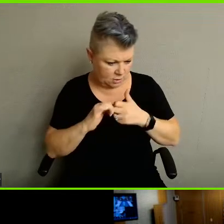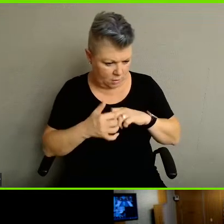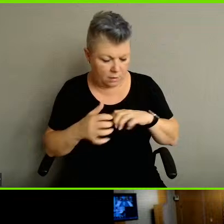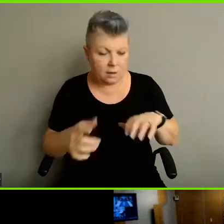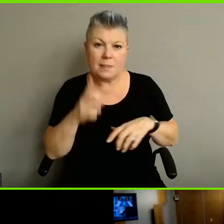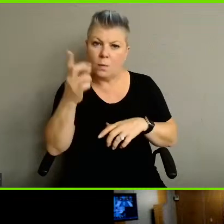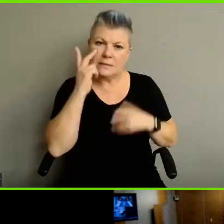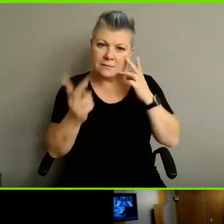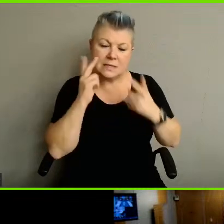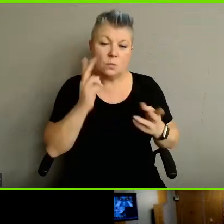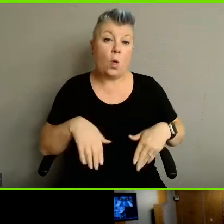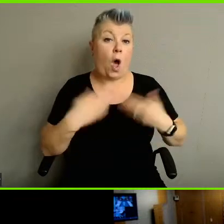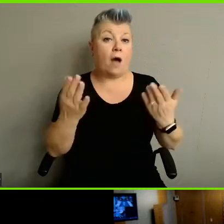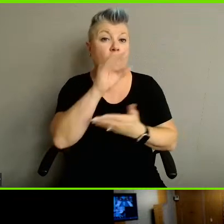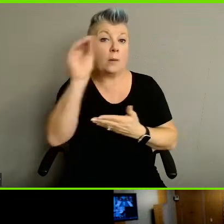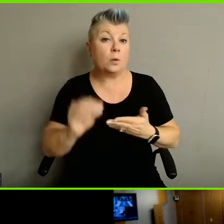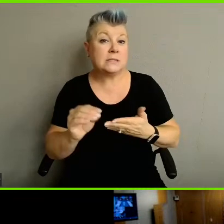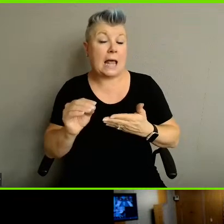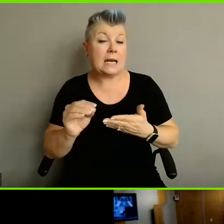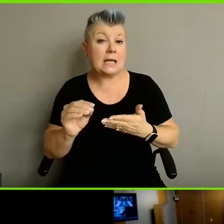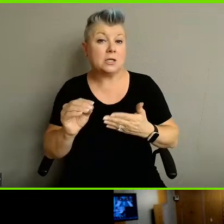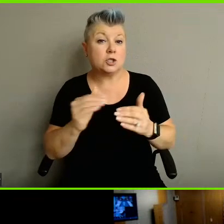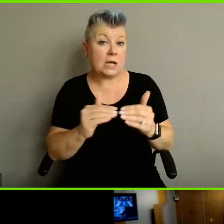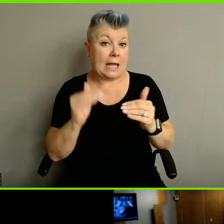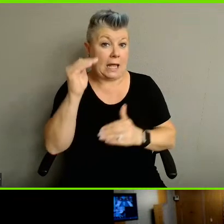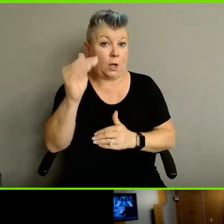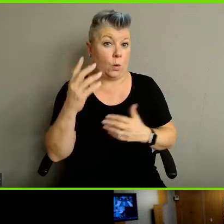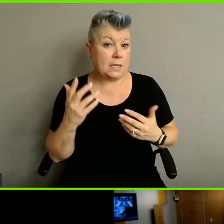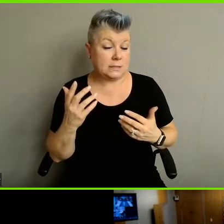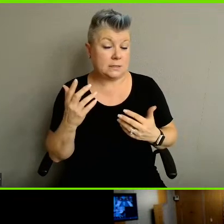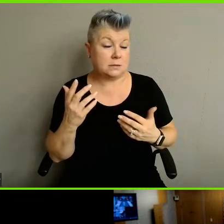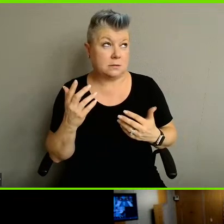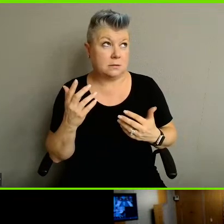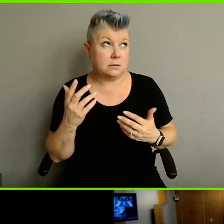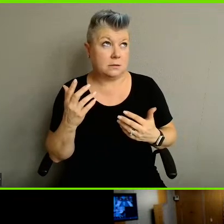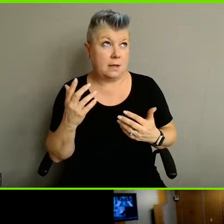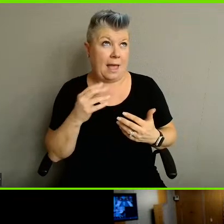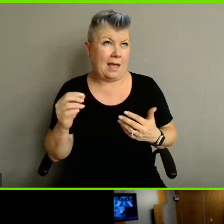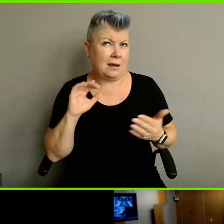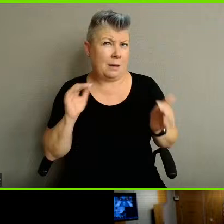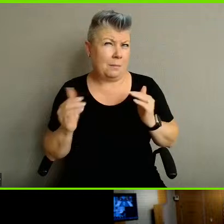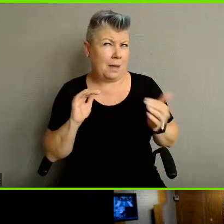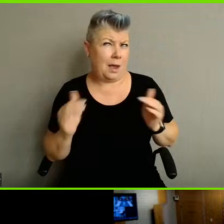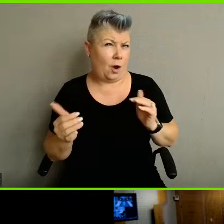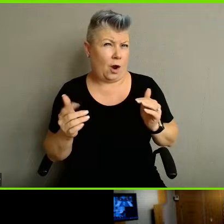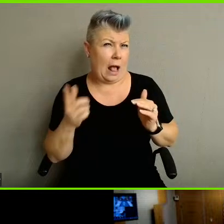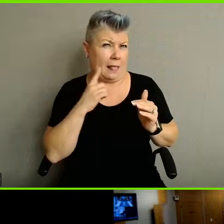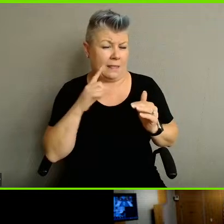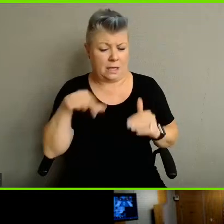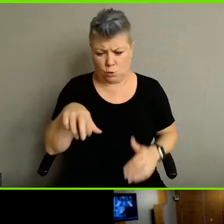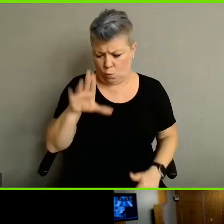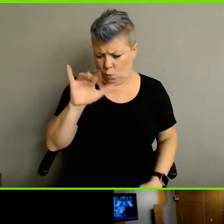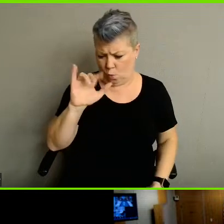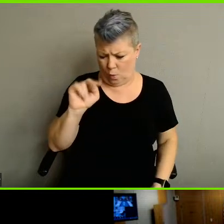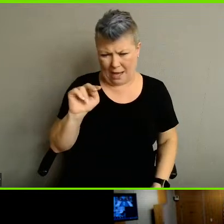a percentage increase, and they'll also prepare you, compare to, I think it's